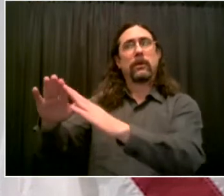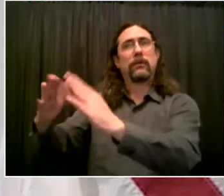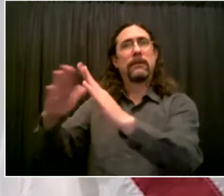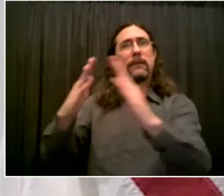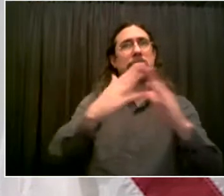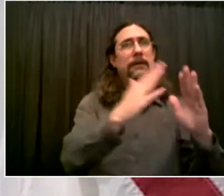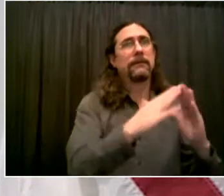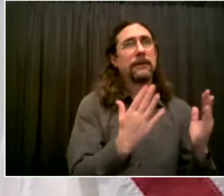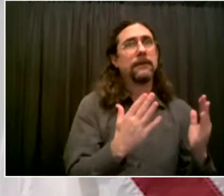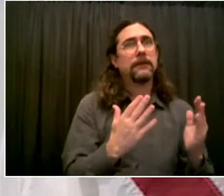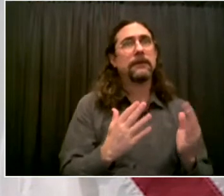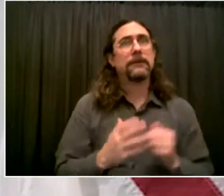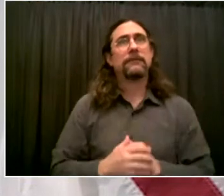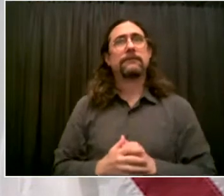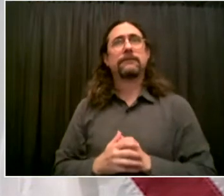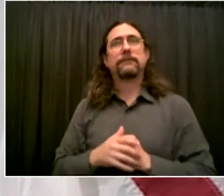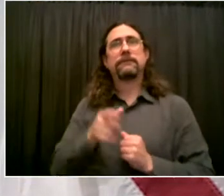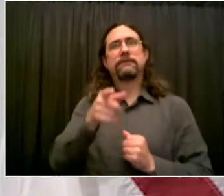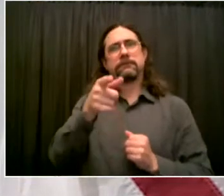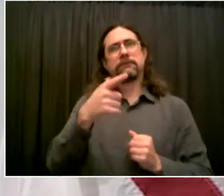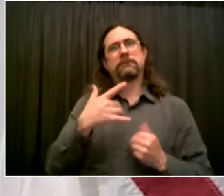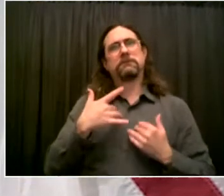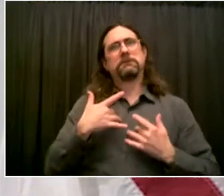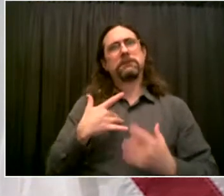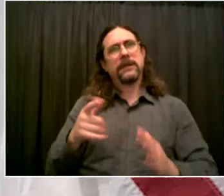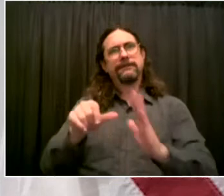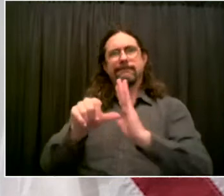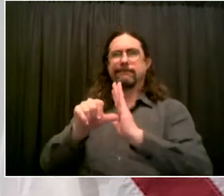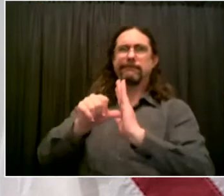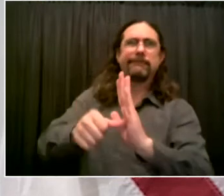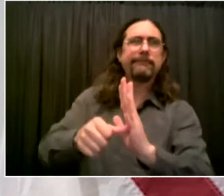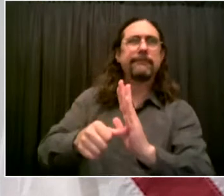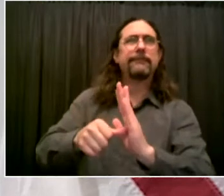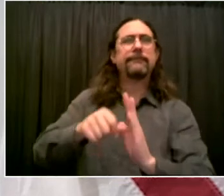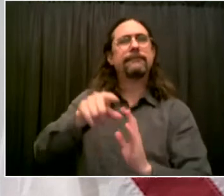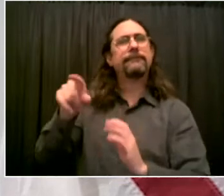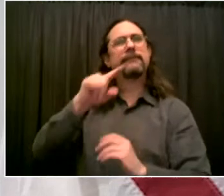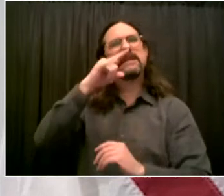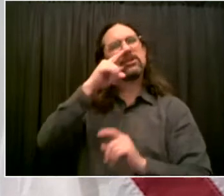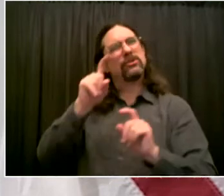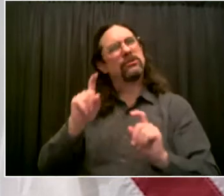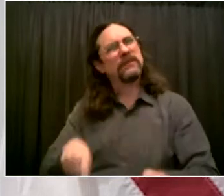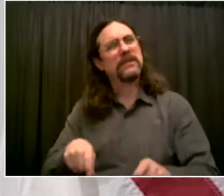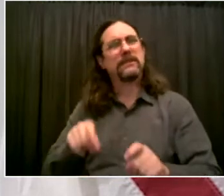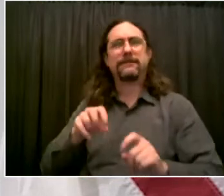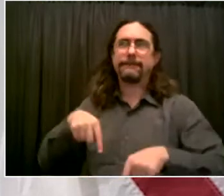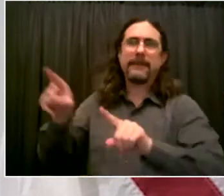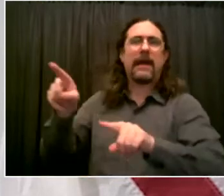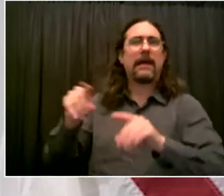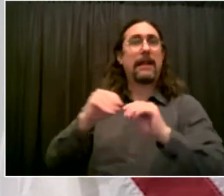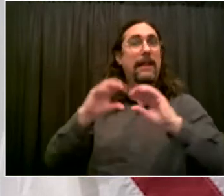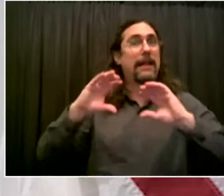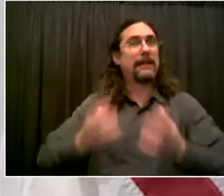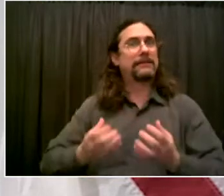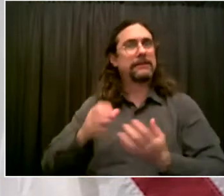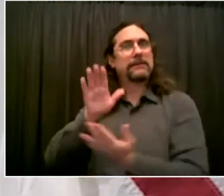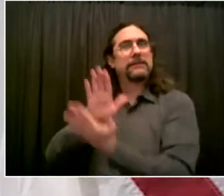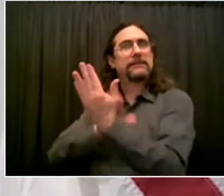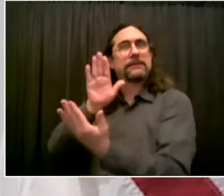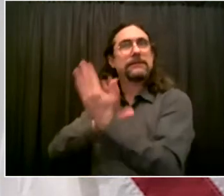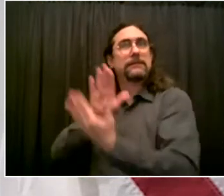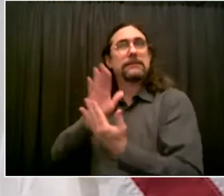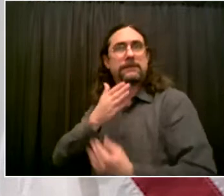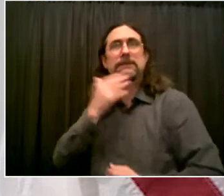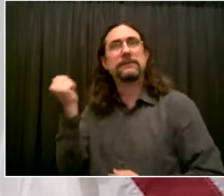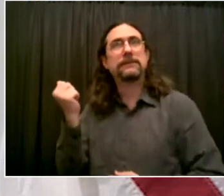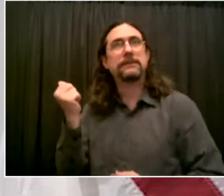I'm, some colleagues, both at the Post and at other papers in the city, have had their kids return. And I'm sort of curious as to